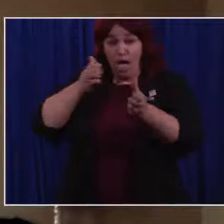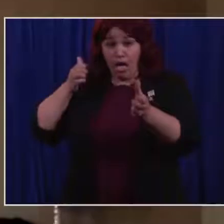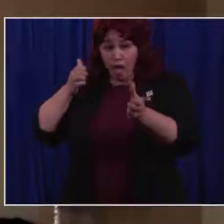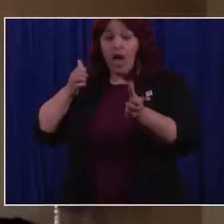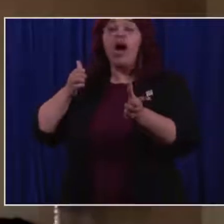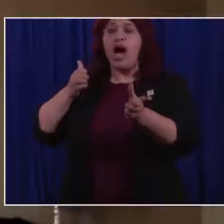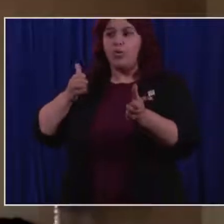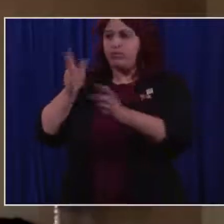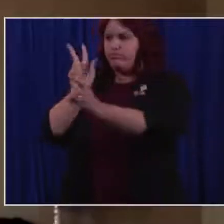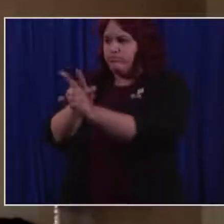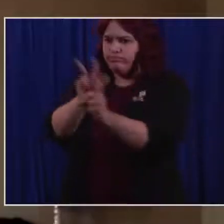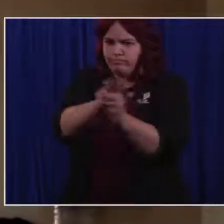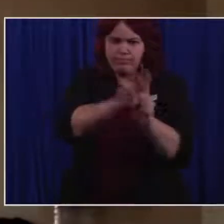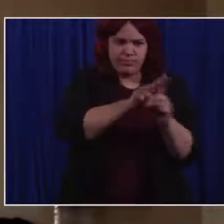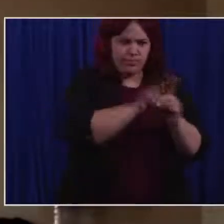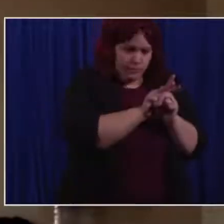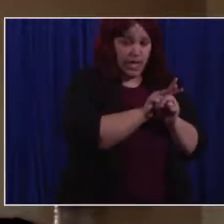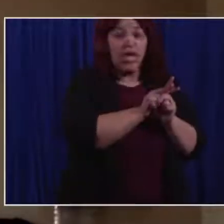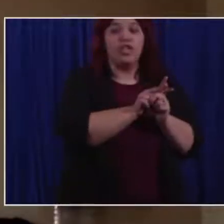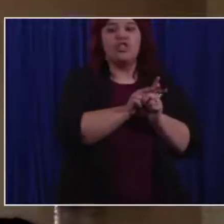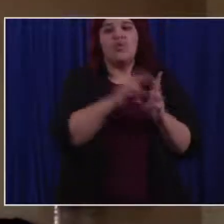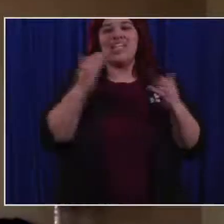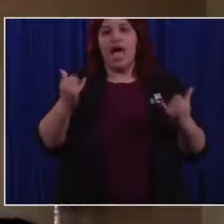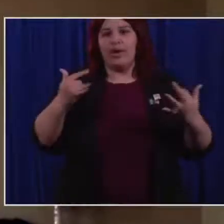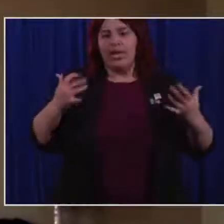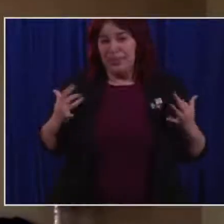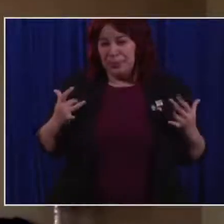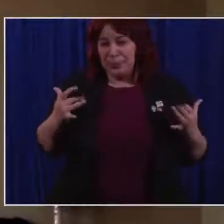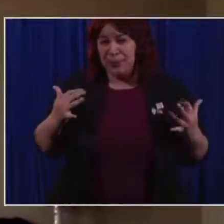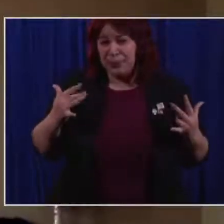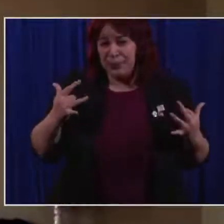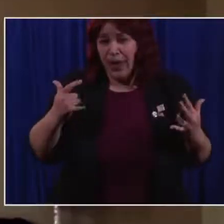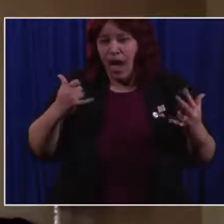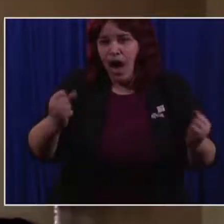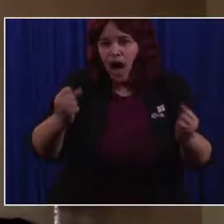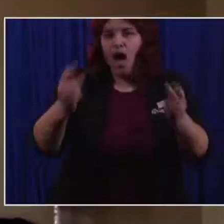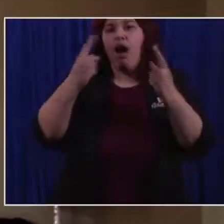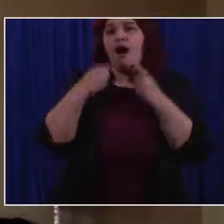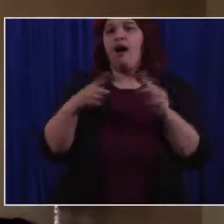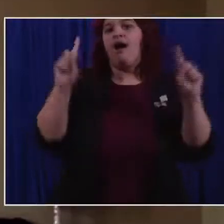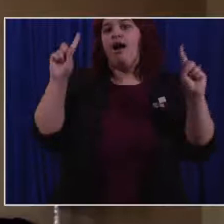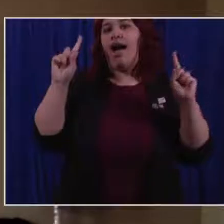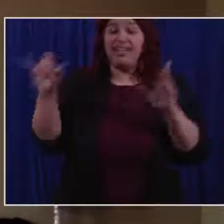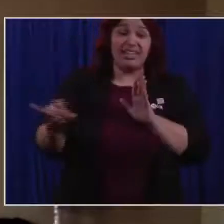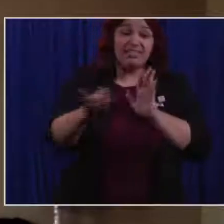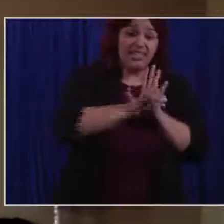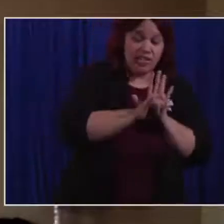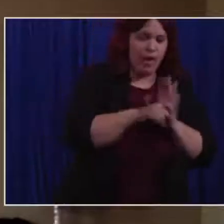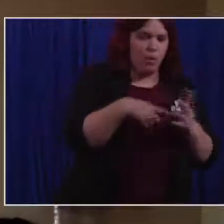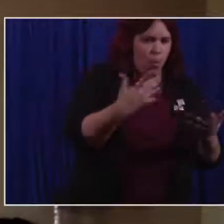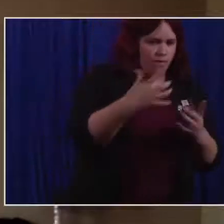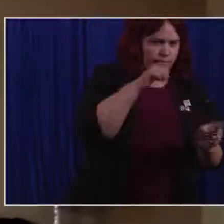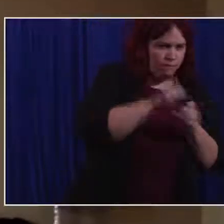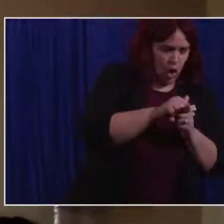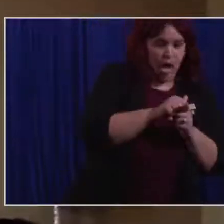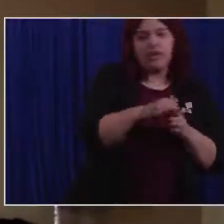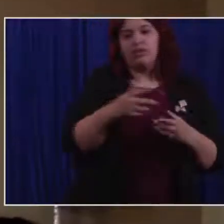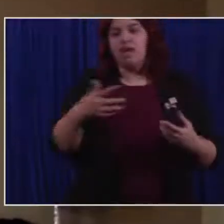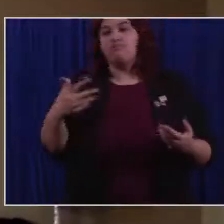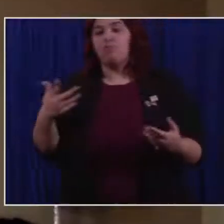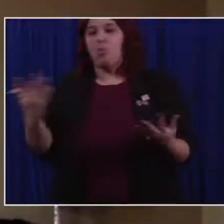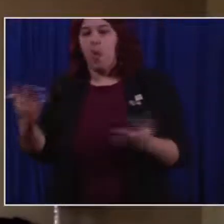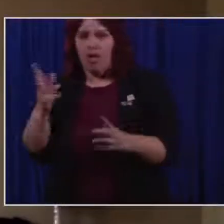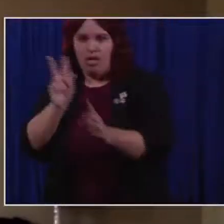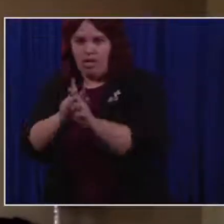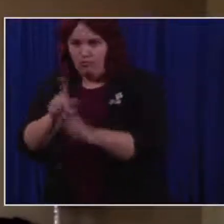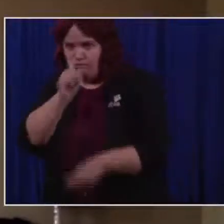Ohioans that have zero indications of fraud and put us in a position to be able to process those claims as soon as possible, while we actually